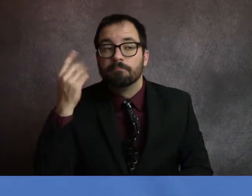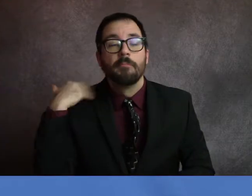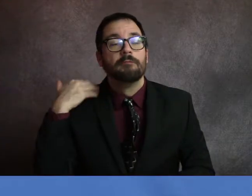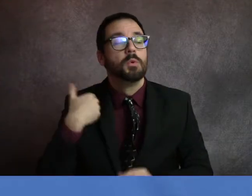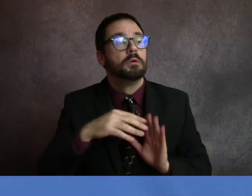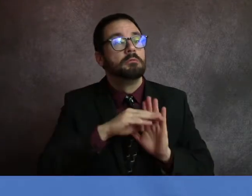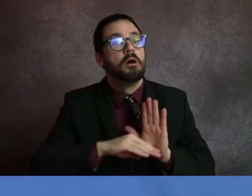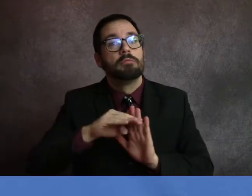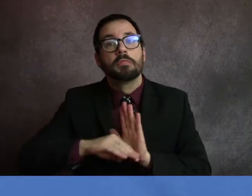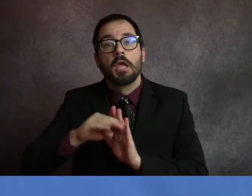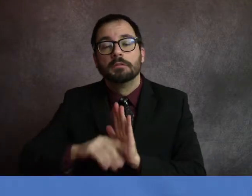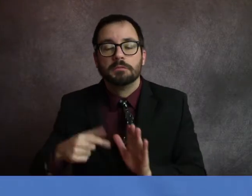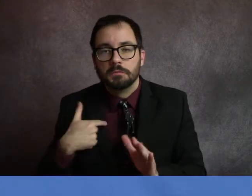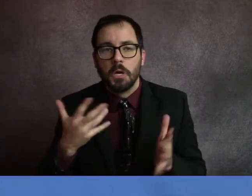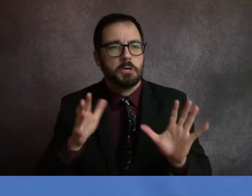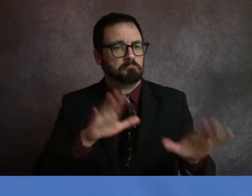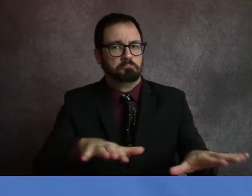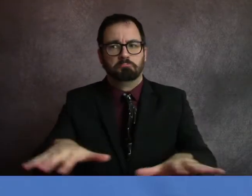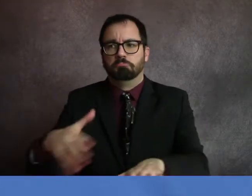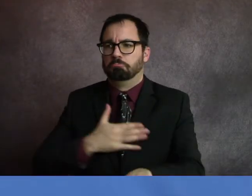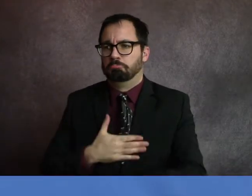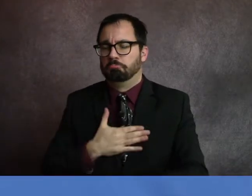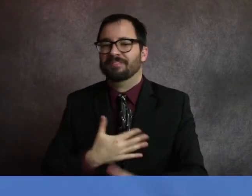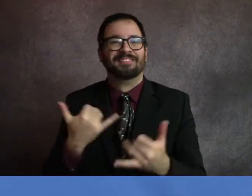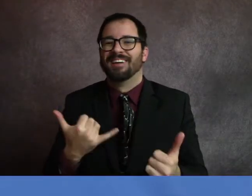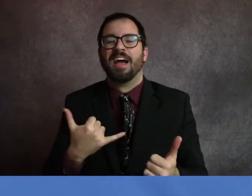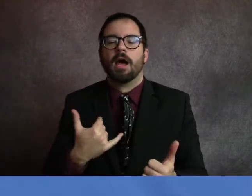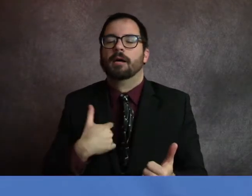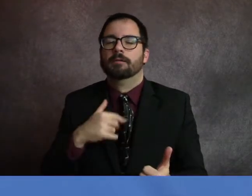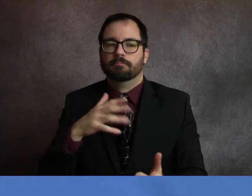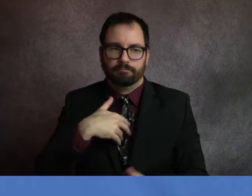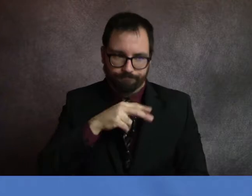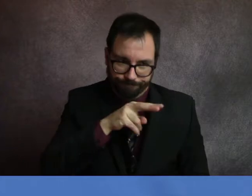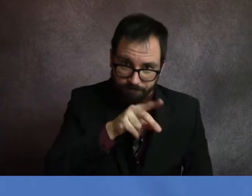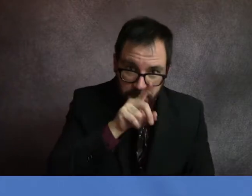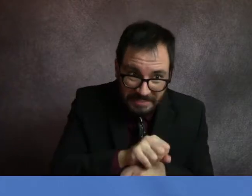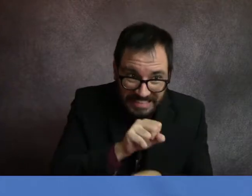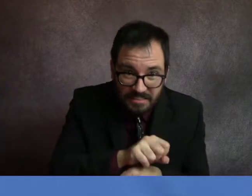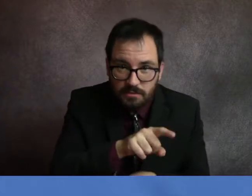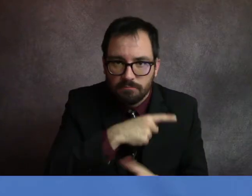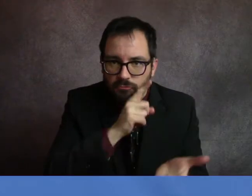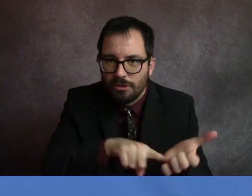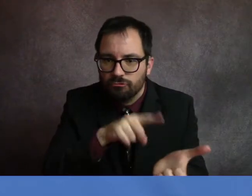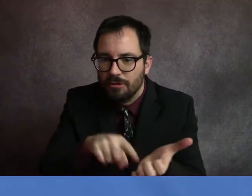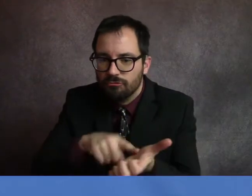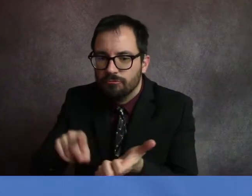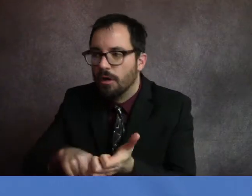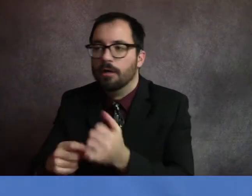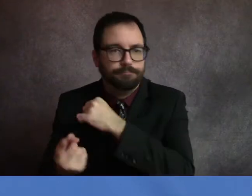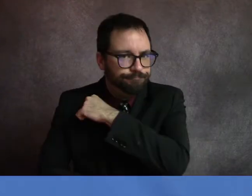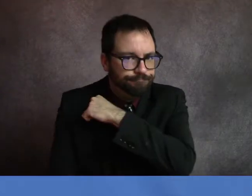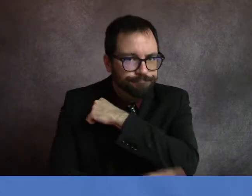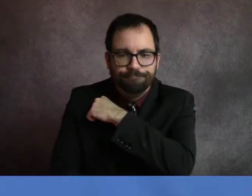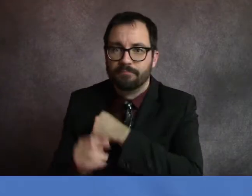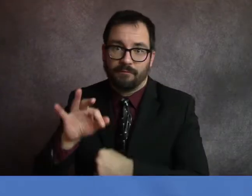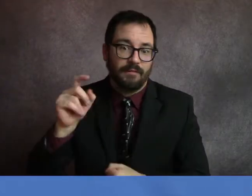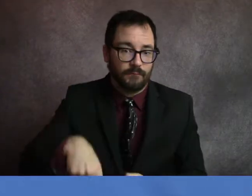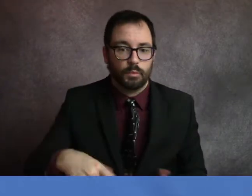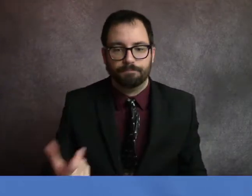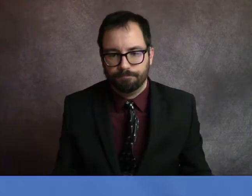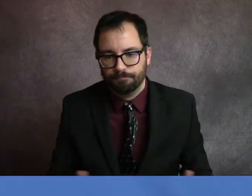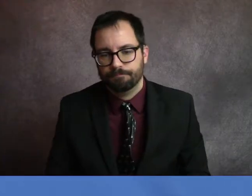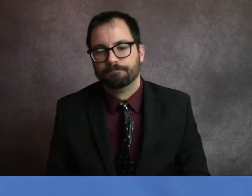guidelines for all licensed businesses. We will have emergency license board meetings every Monday to address any violations from the previous